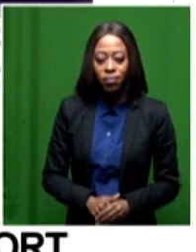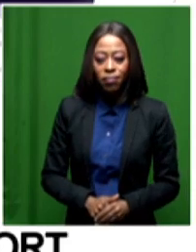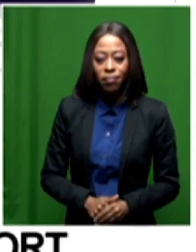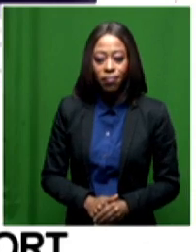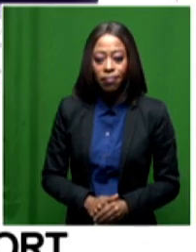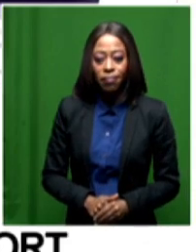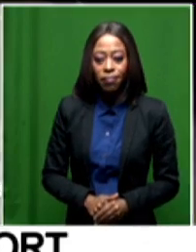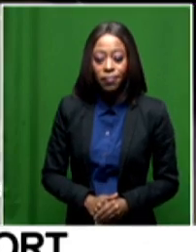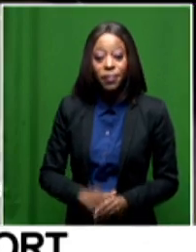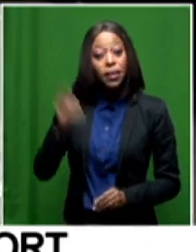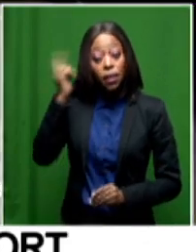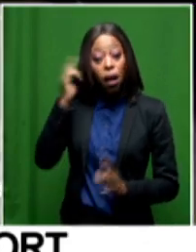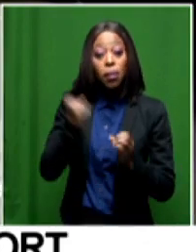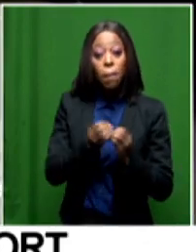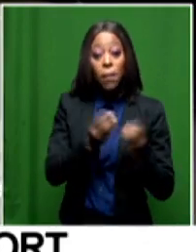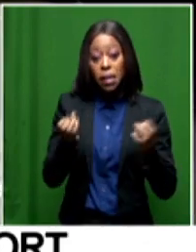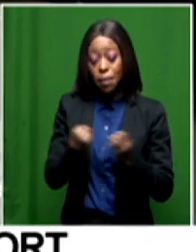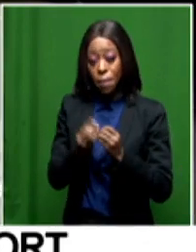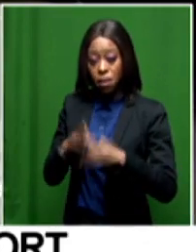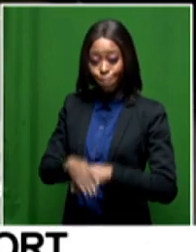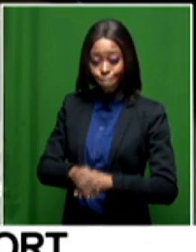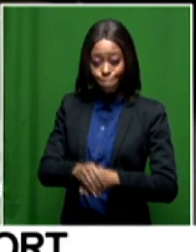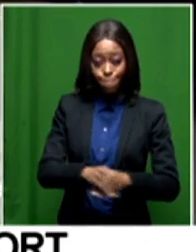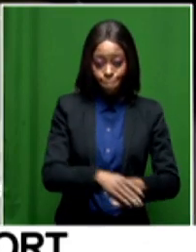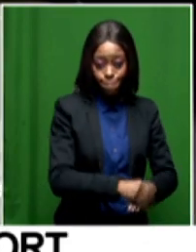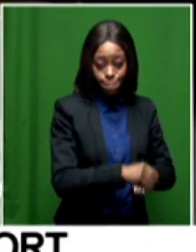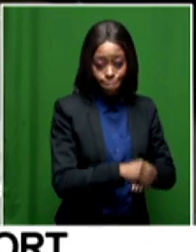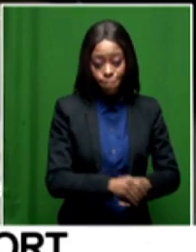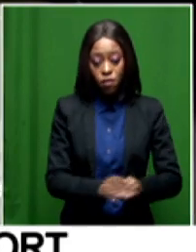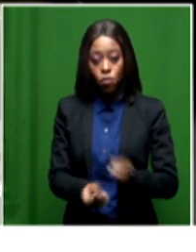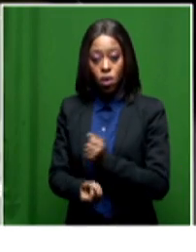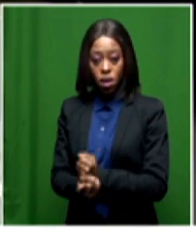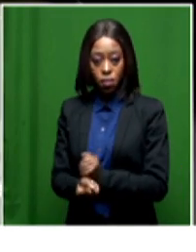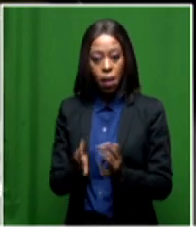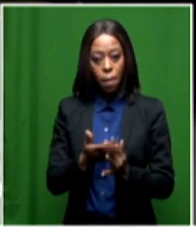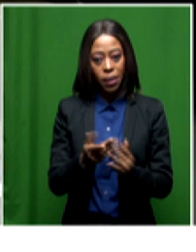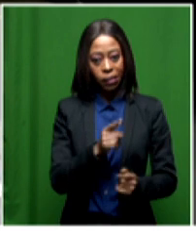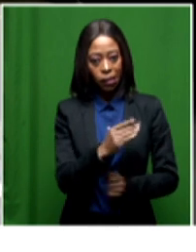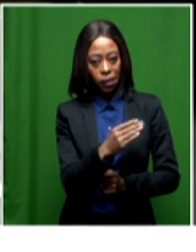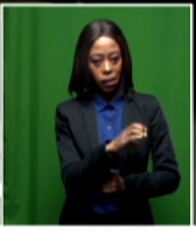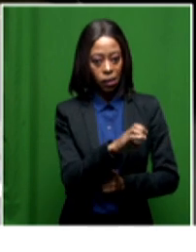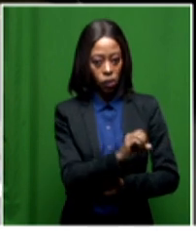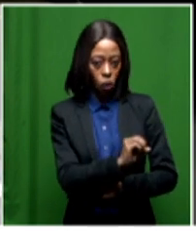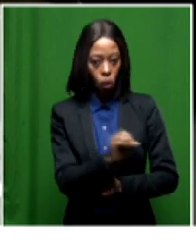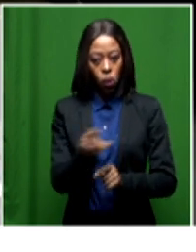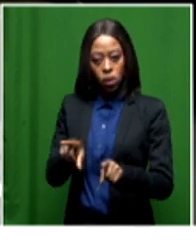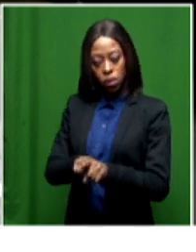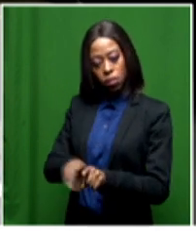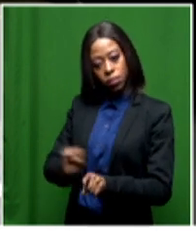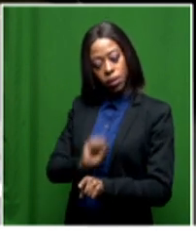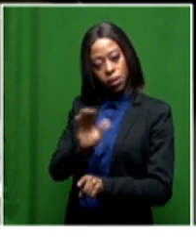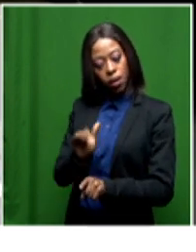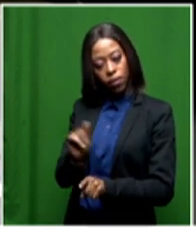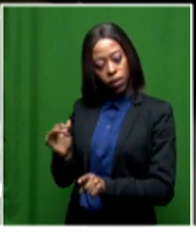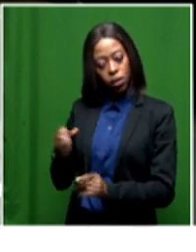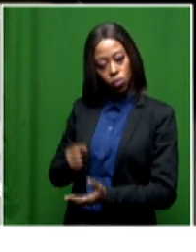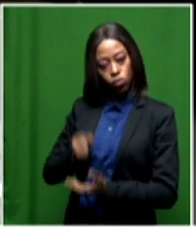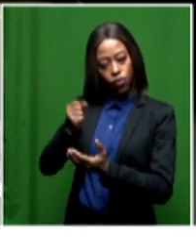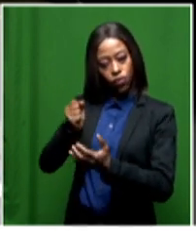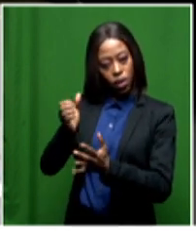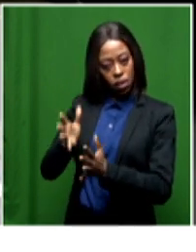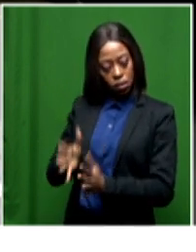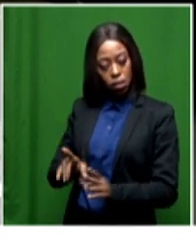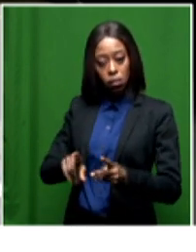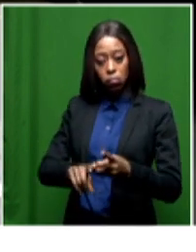there are going to be many, many deals that are done at present between Mr. Domenicali and the South African investors